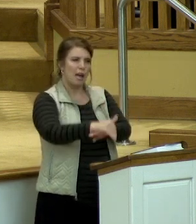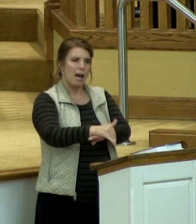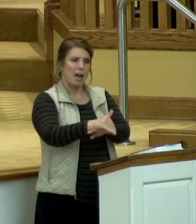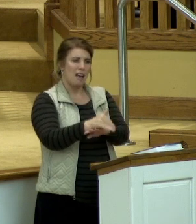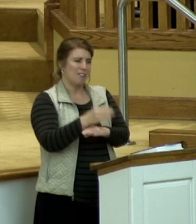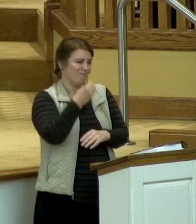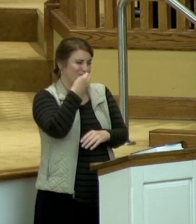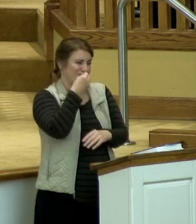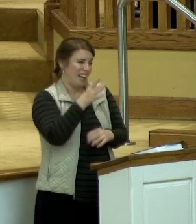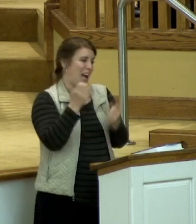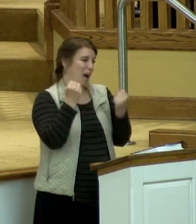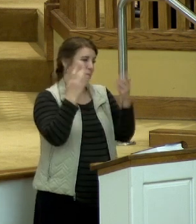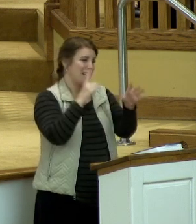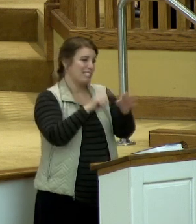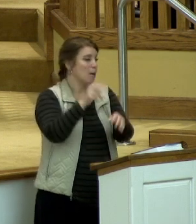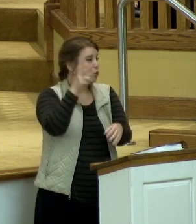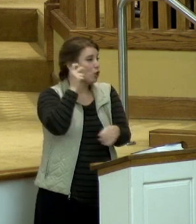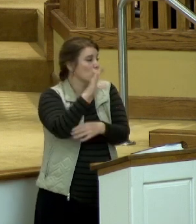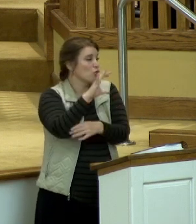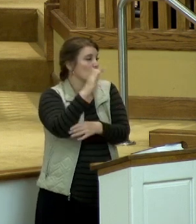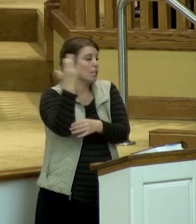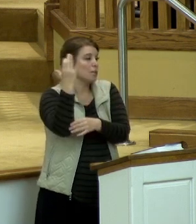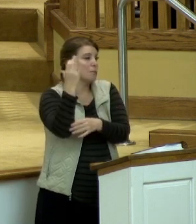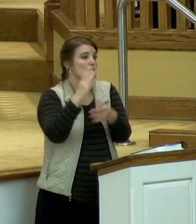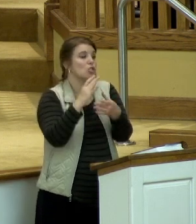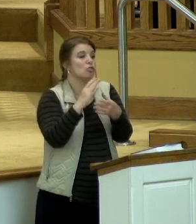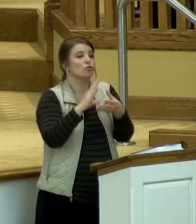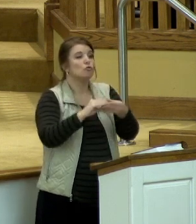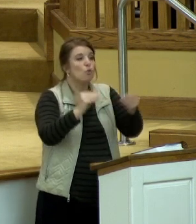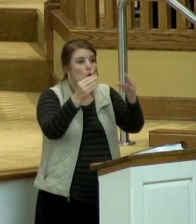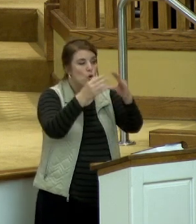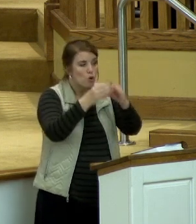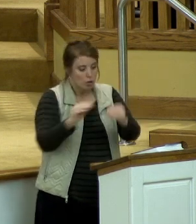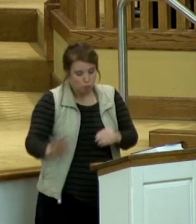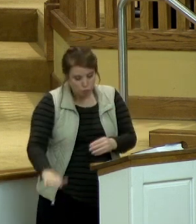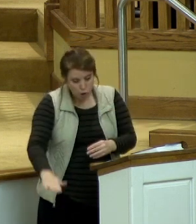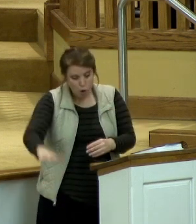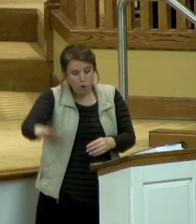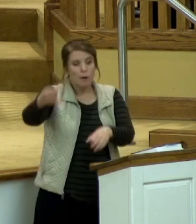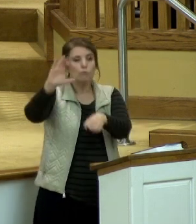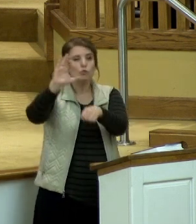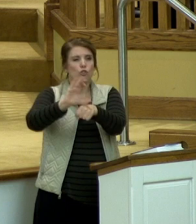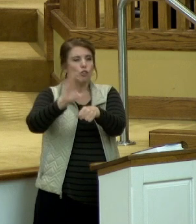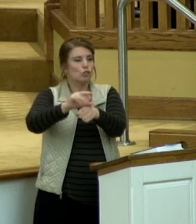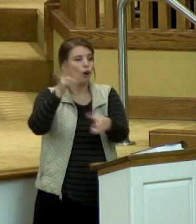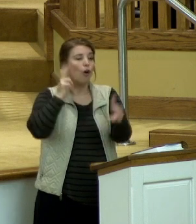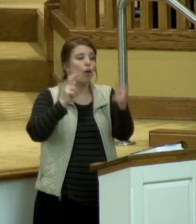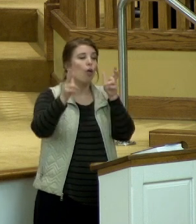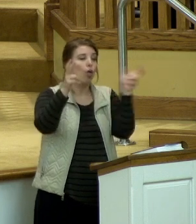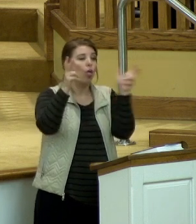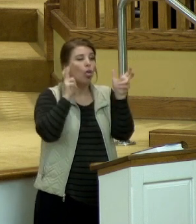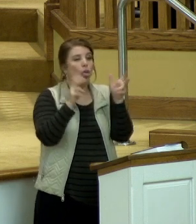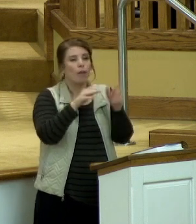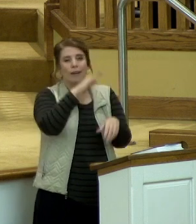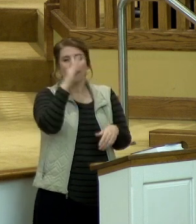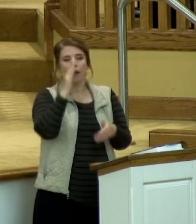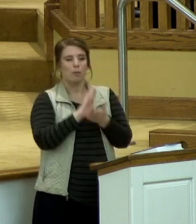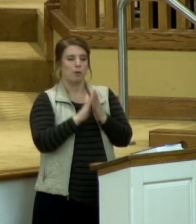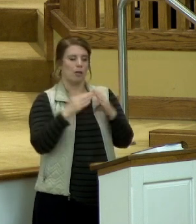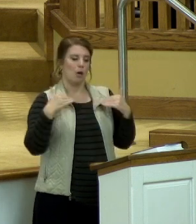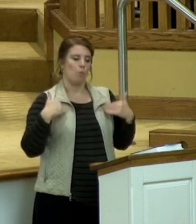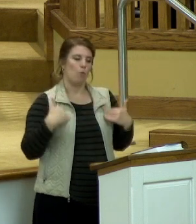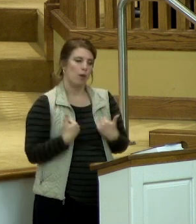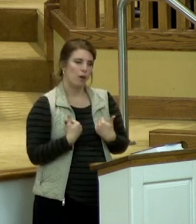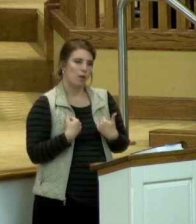I don't care how many times you've heard the Christmas story. I don't care how many times some of you have grown up in church, you've heard it all your life. We should never grow weary of the